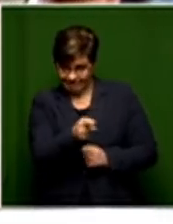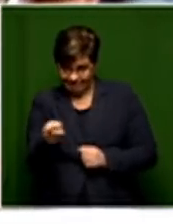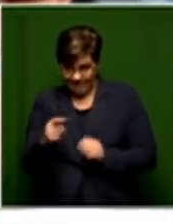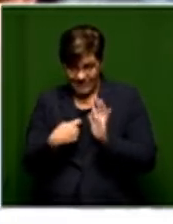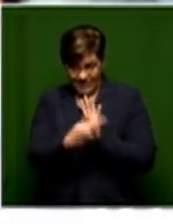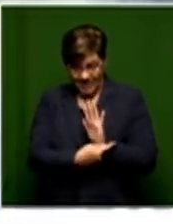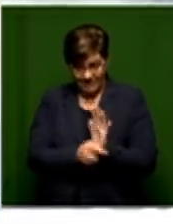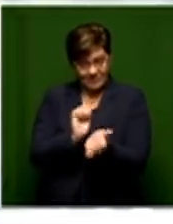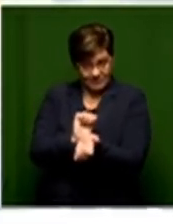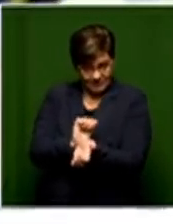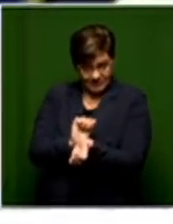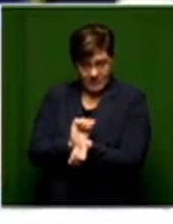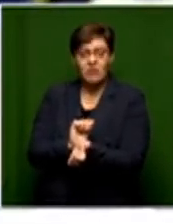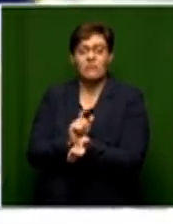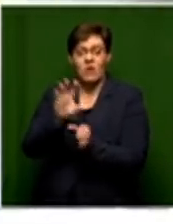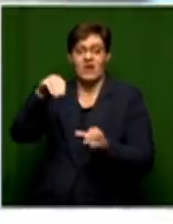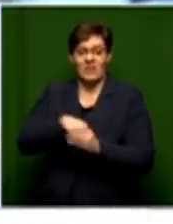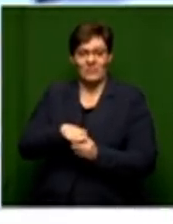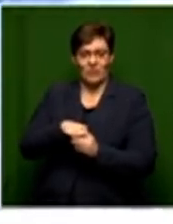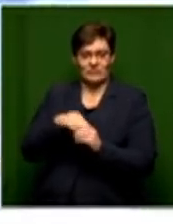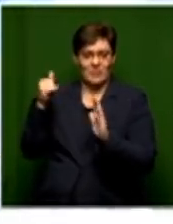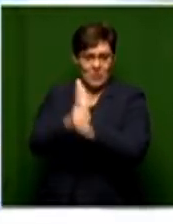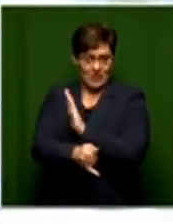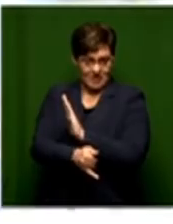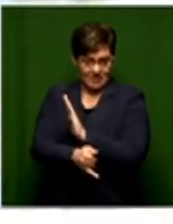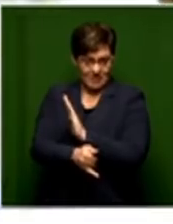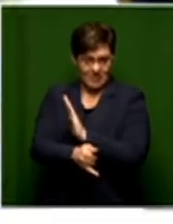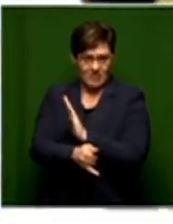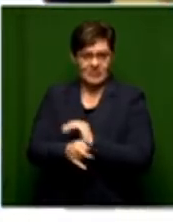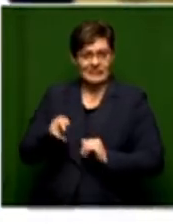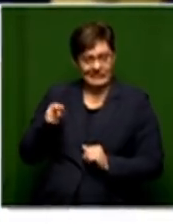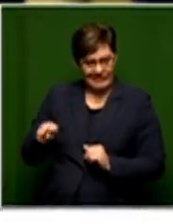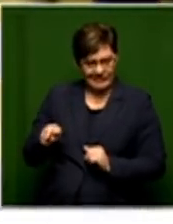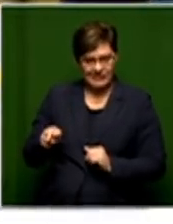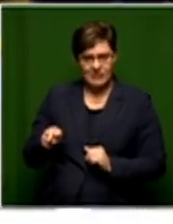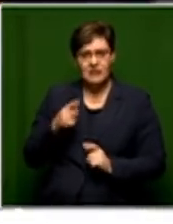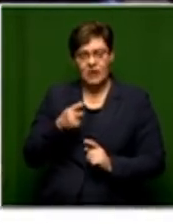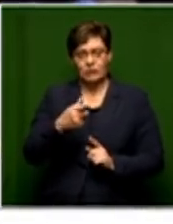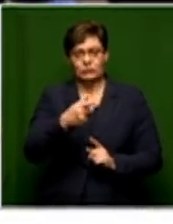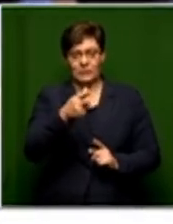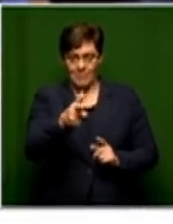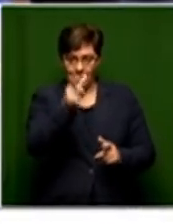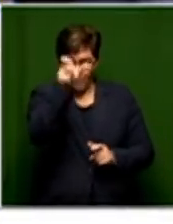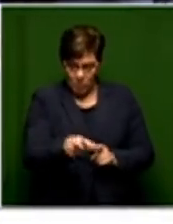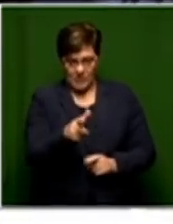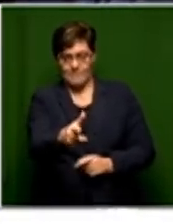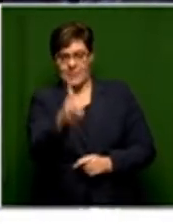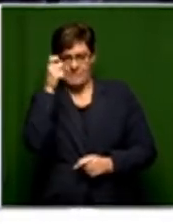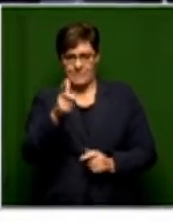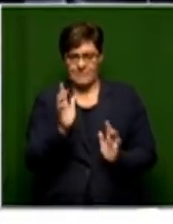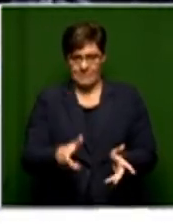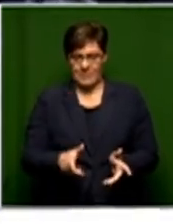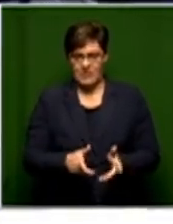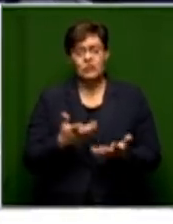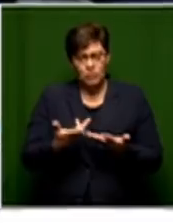custody for their alleged involvement in this particular murder is alleged to have been the triggerman. So in this instance, it